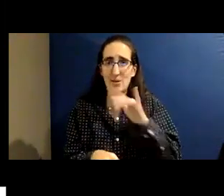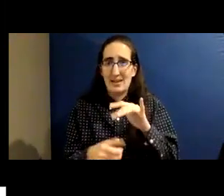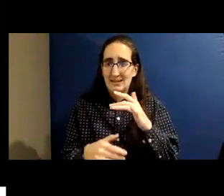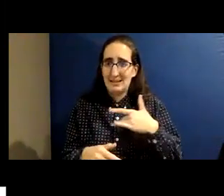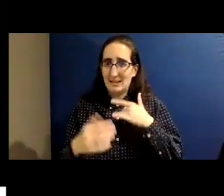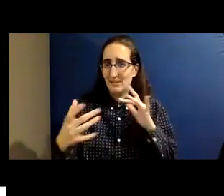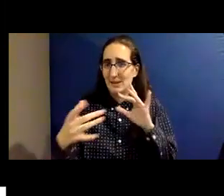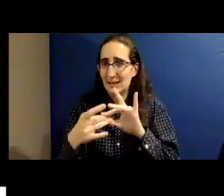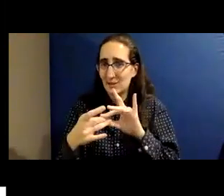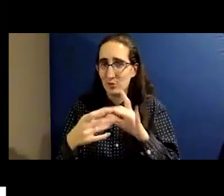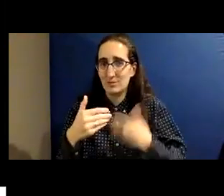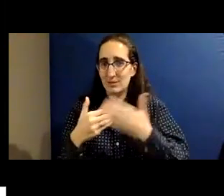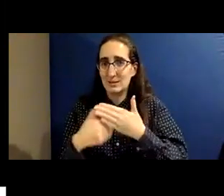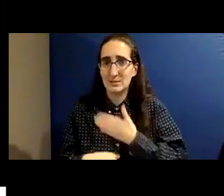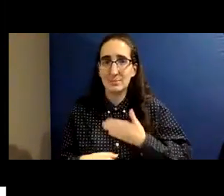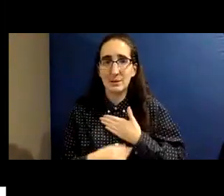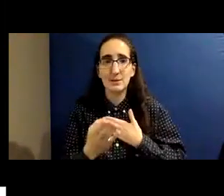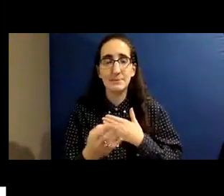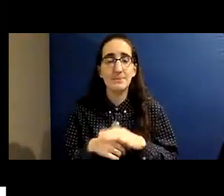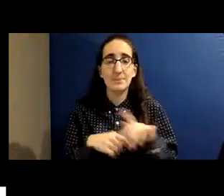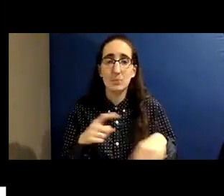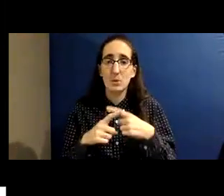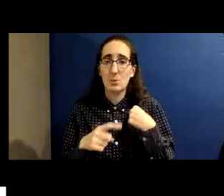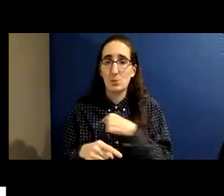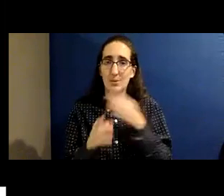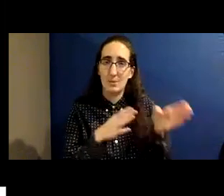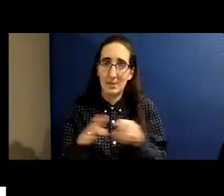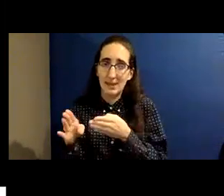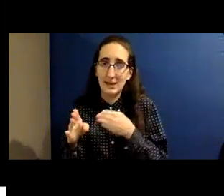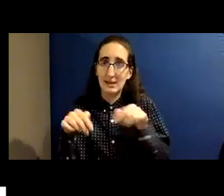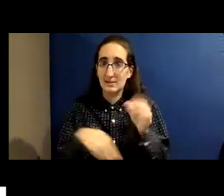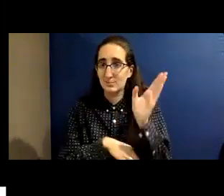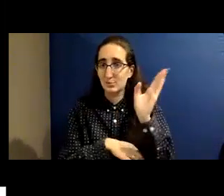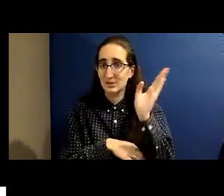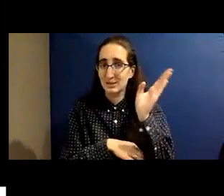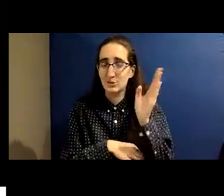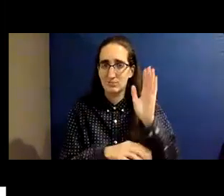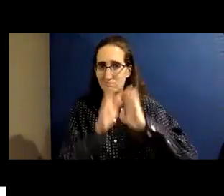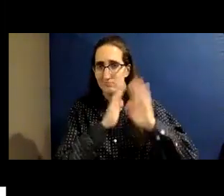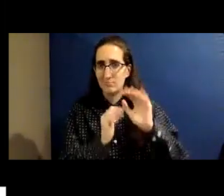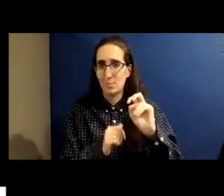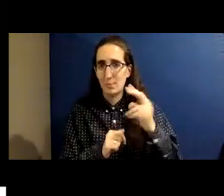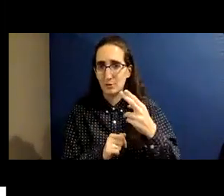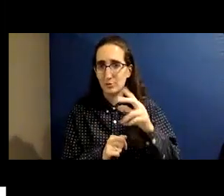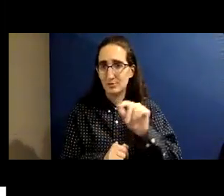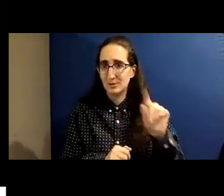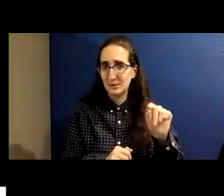connection. Next slide, please. When we were planning this presentation back in March of